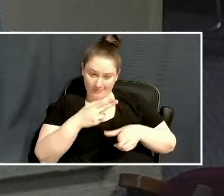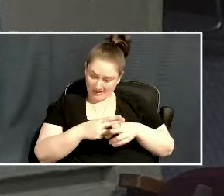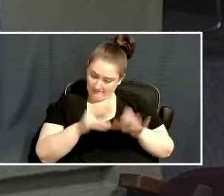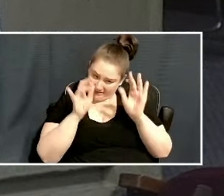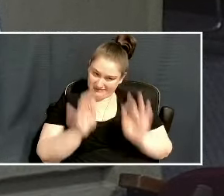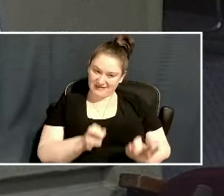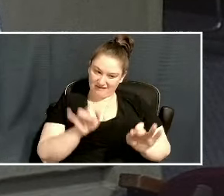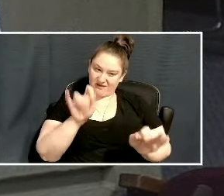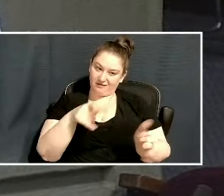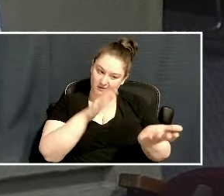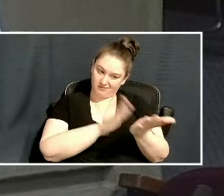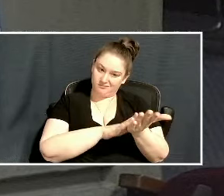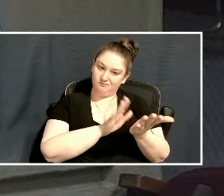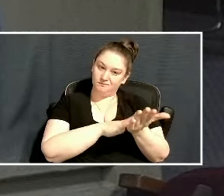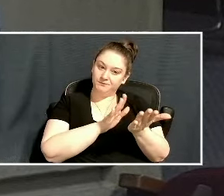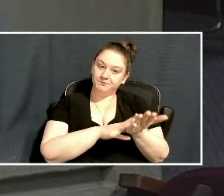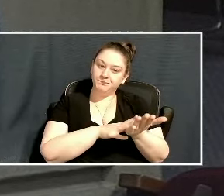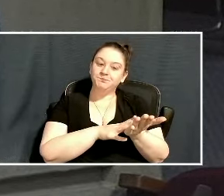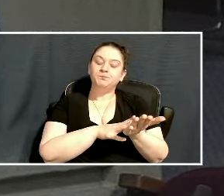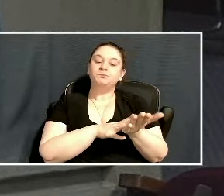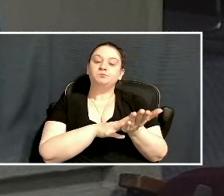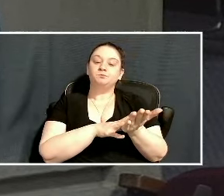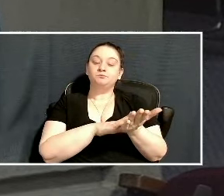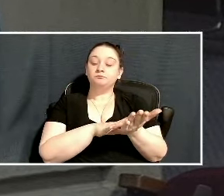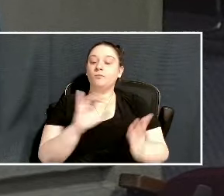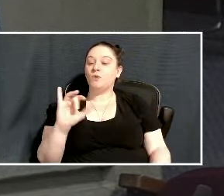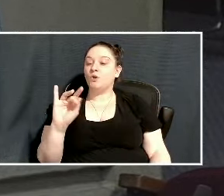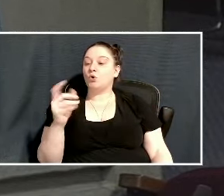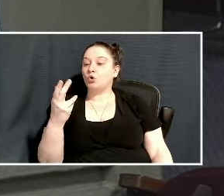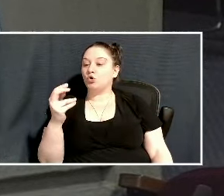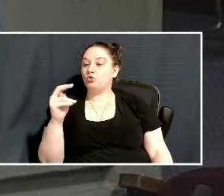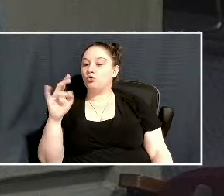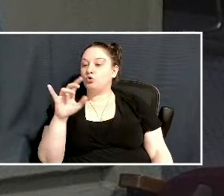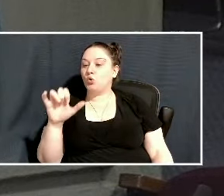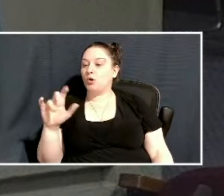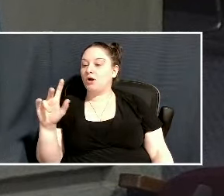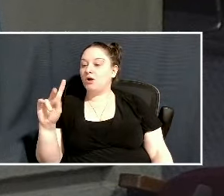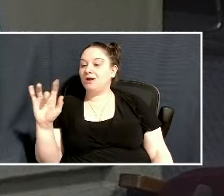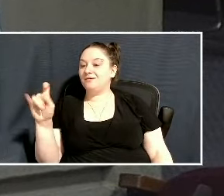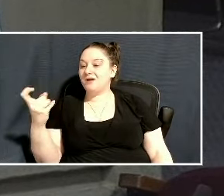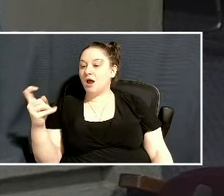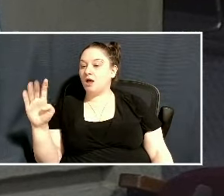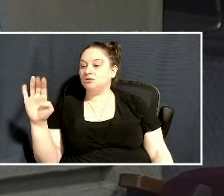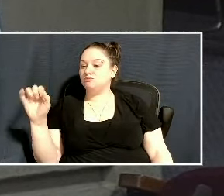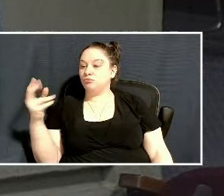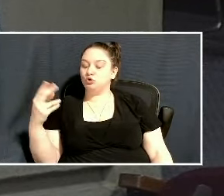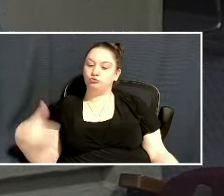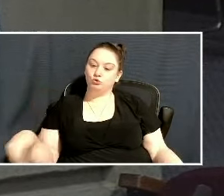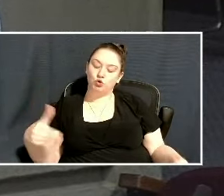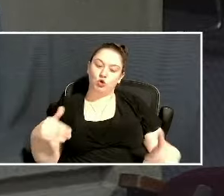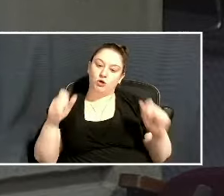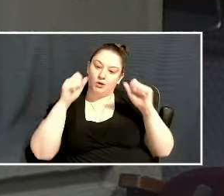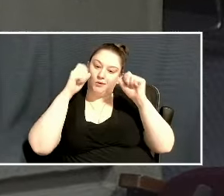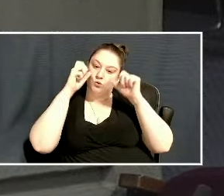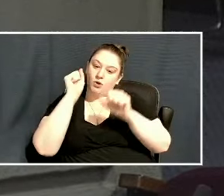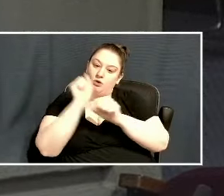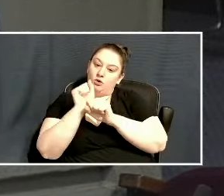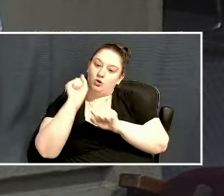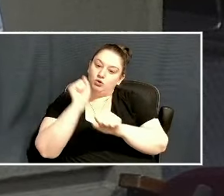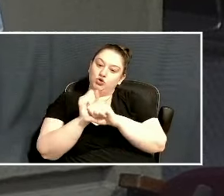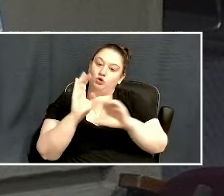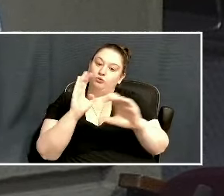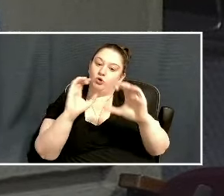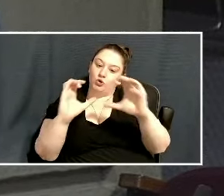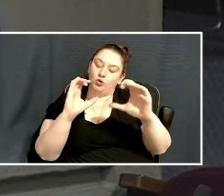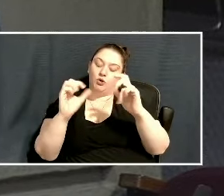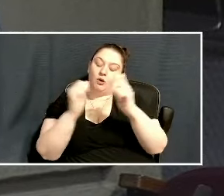a great deal of appreciation, and that is Courtney Knox Bush. She does an incredible job communicating with the business community. Thank you,